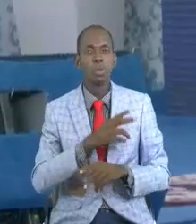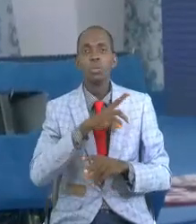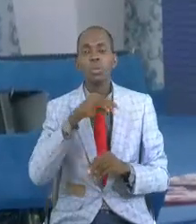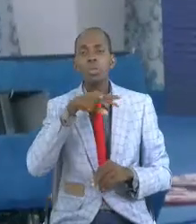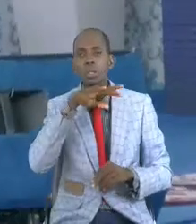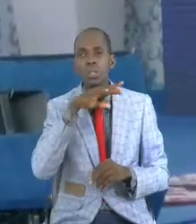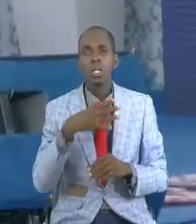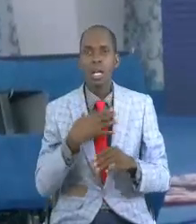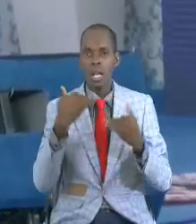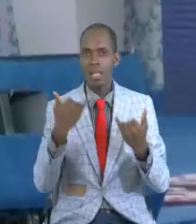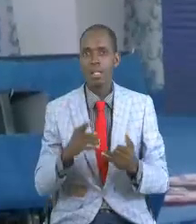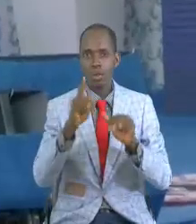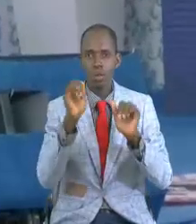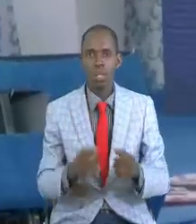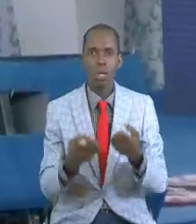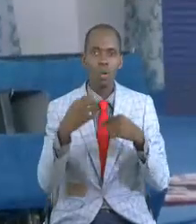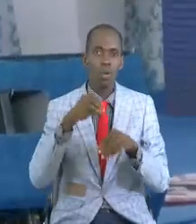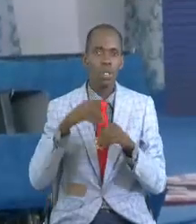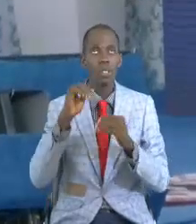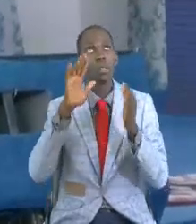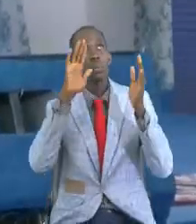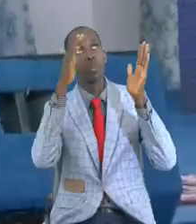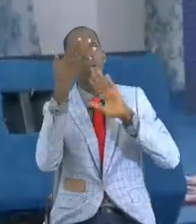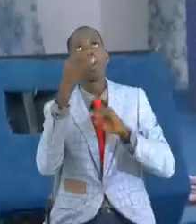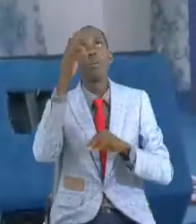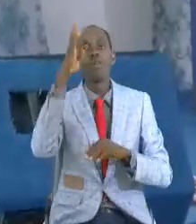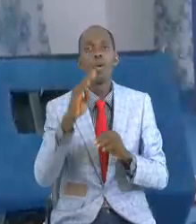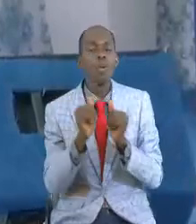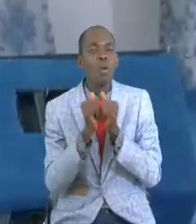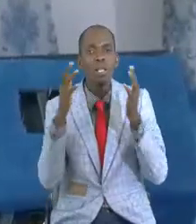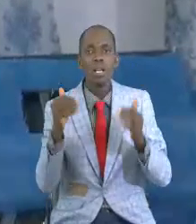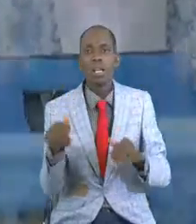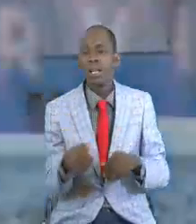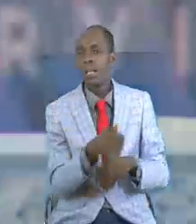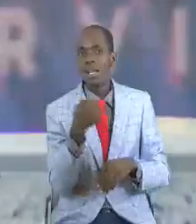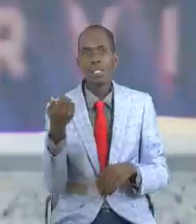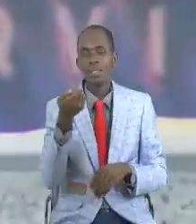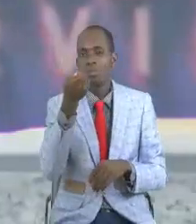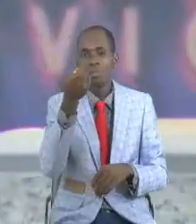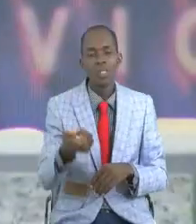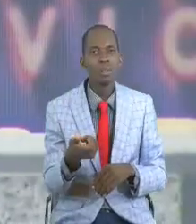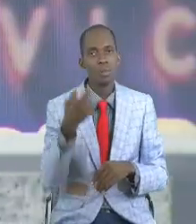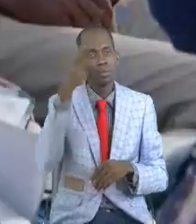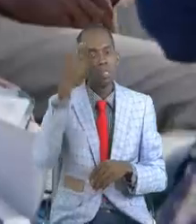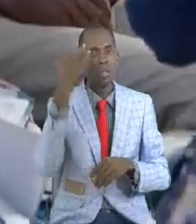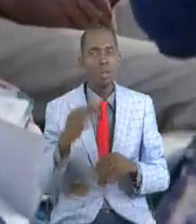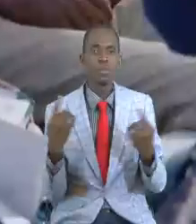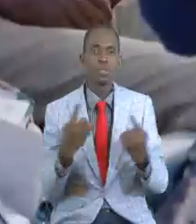can come in the presence of God without any sense of sin. Give me a good amen.